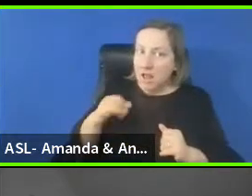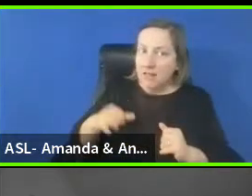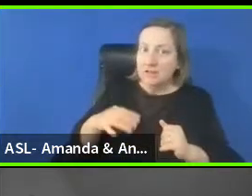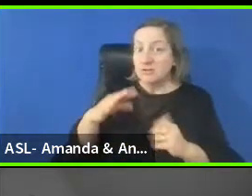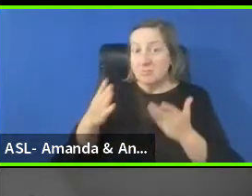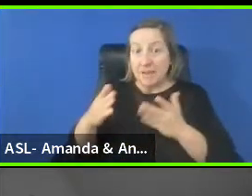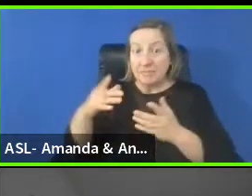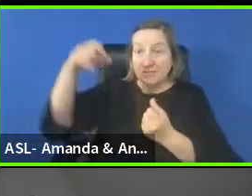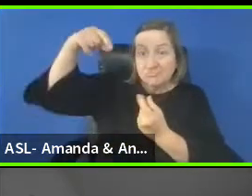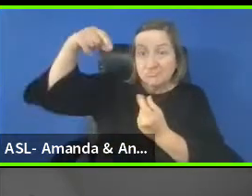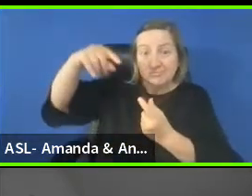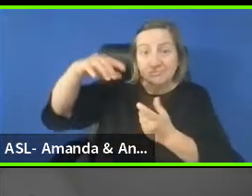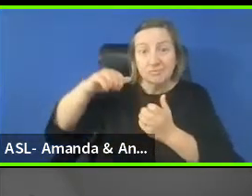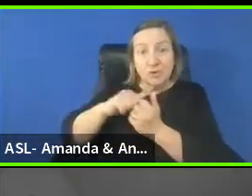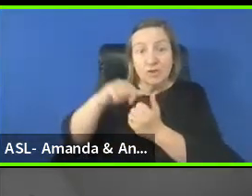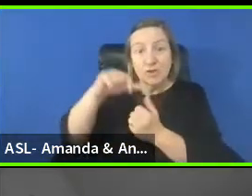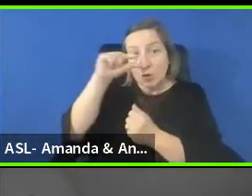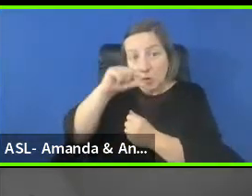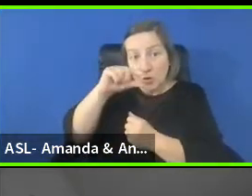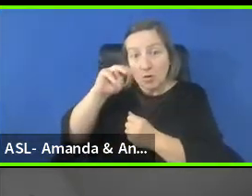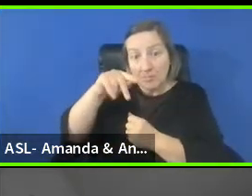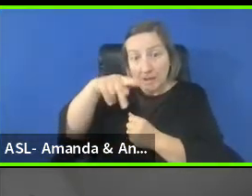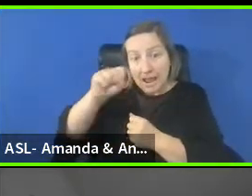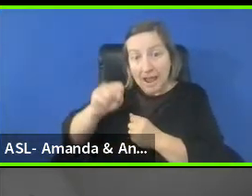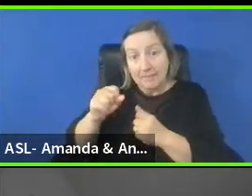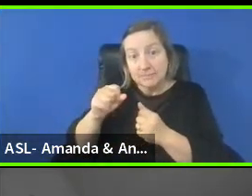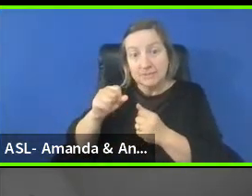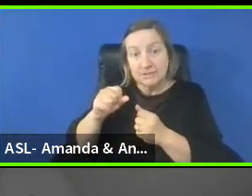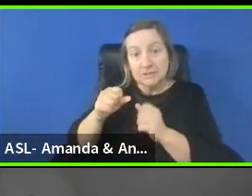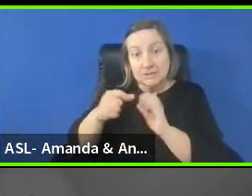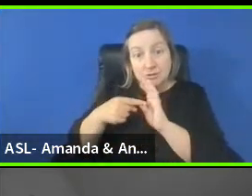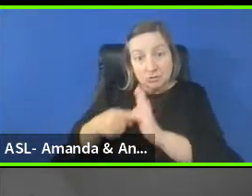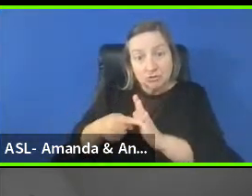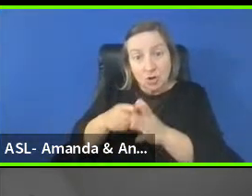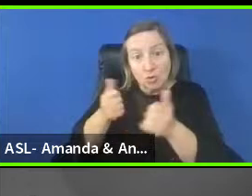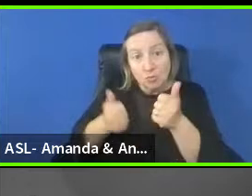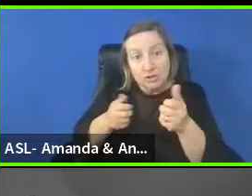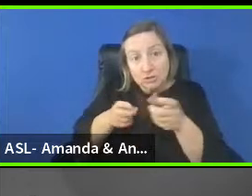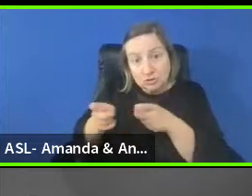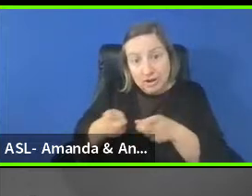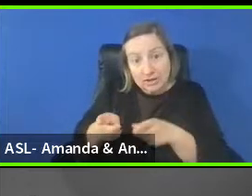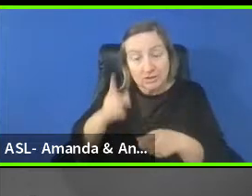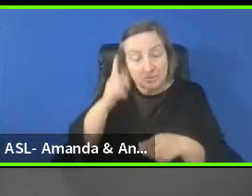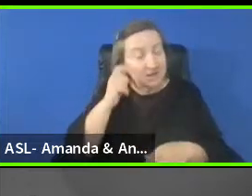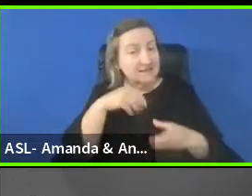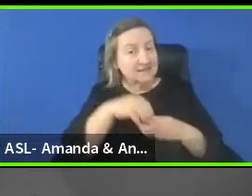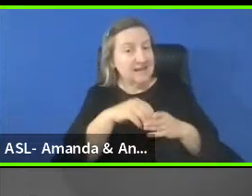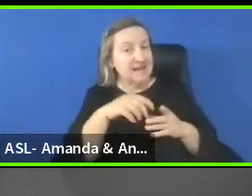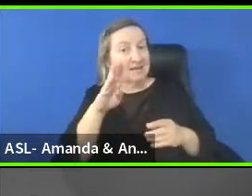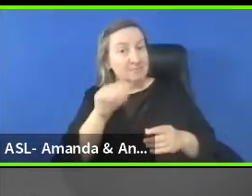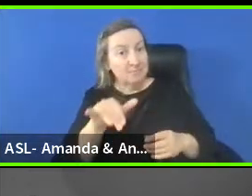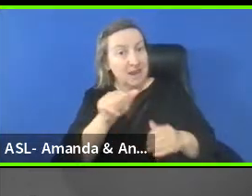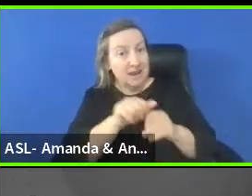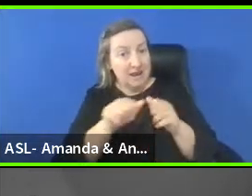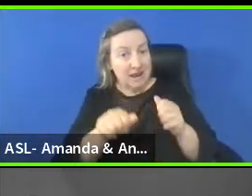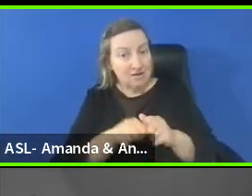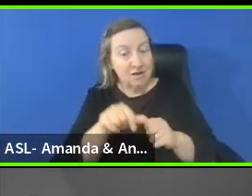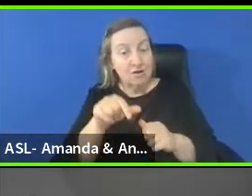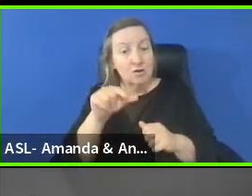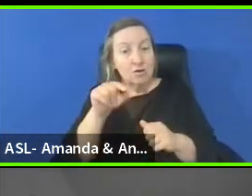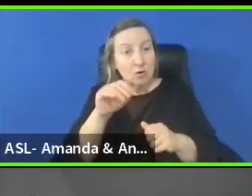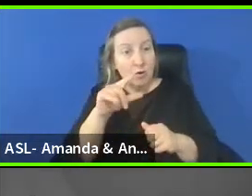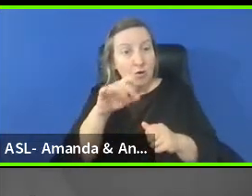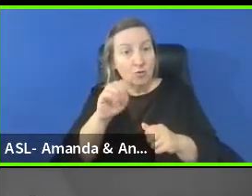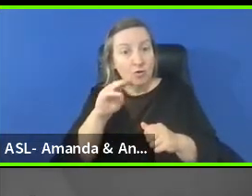Maps that will do the traffic direction as well. Because I swear in the Bay Area, Google Maps does